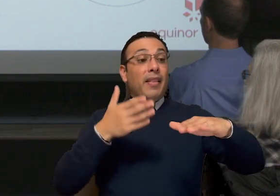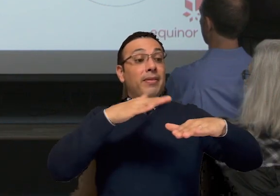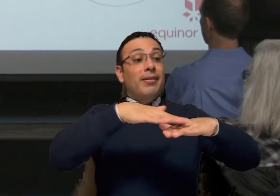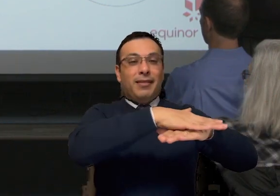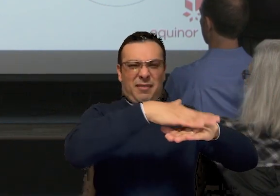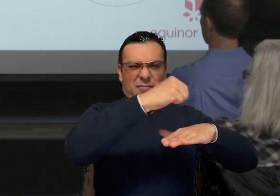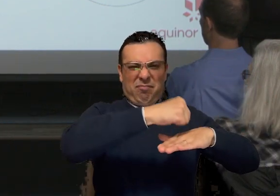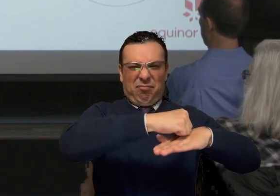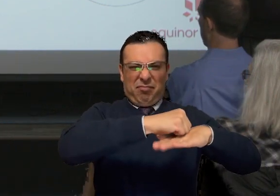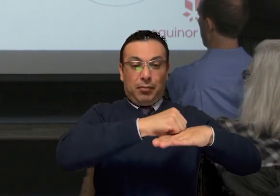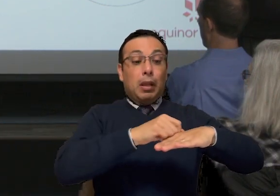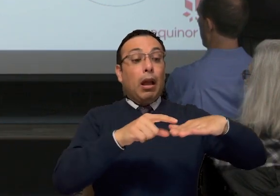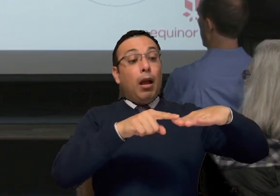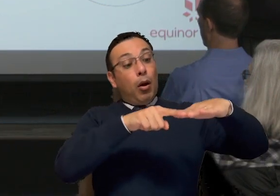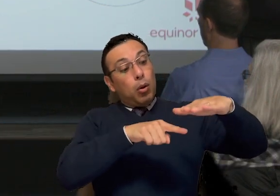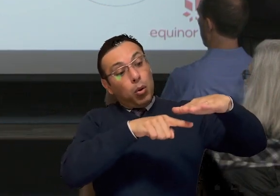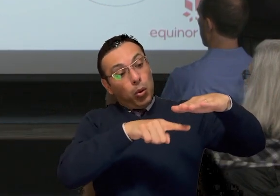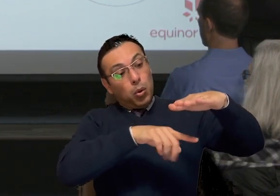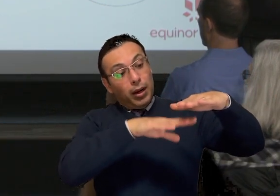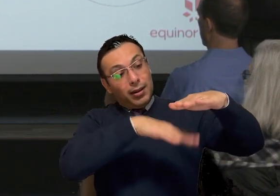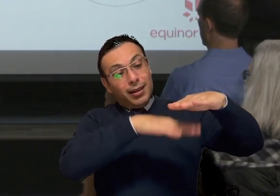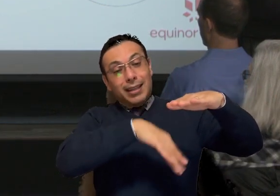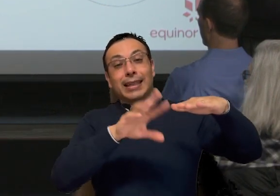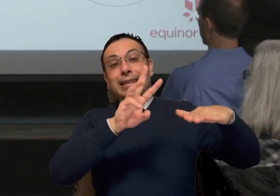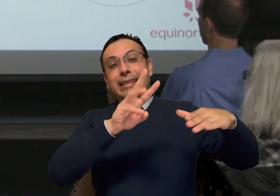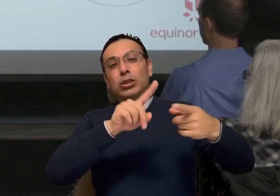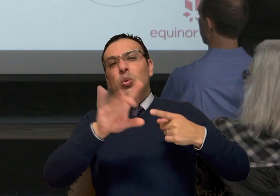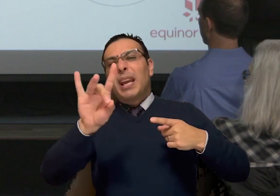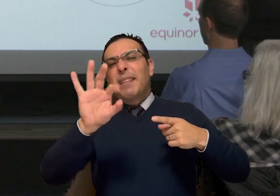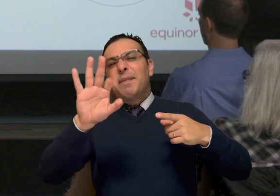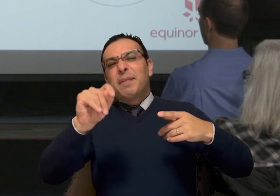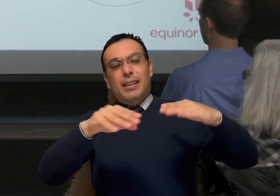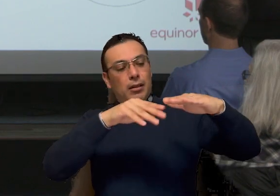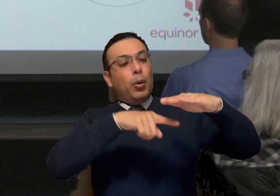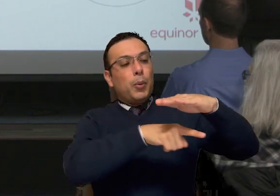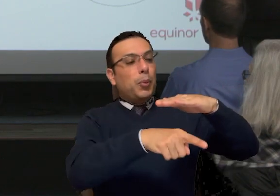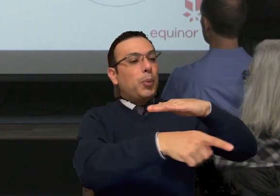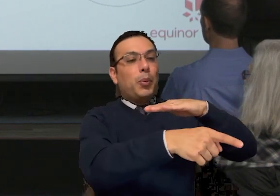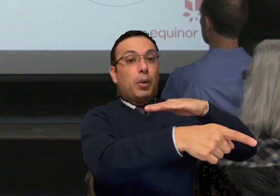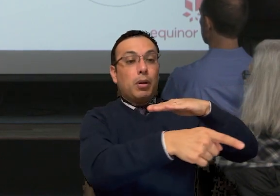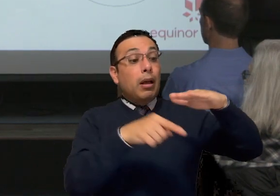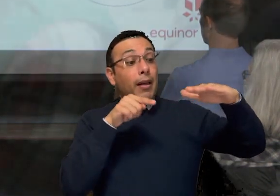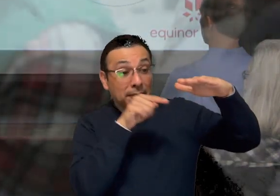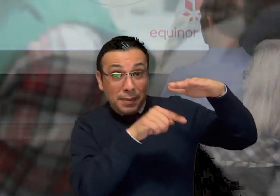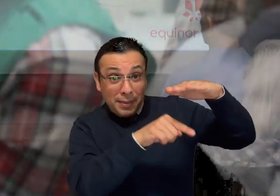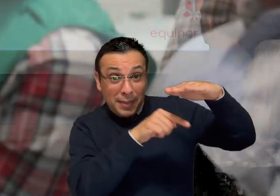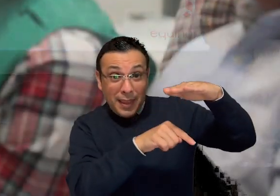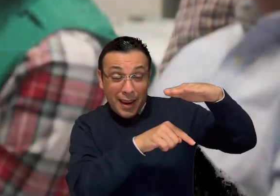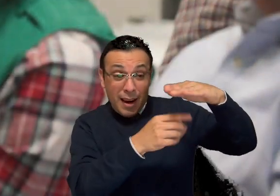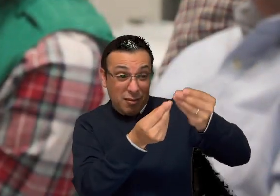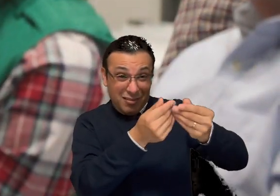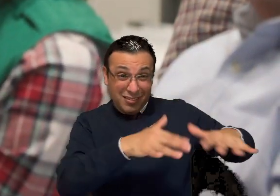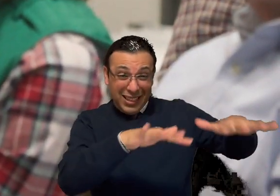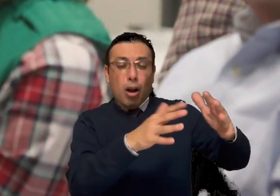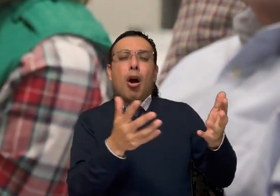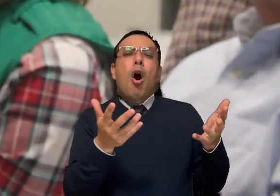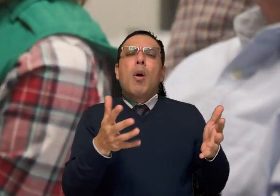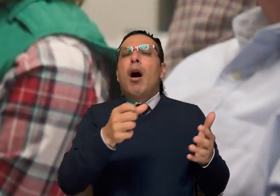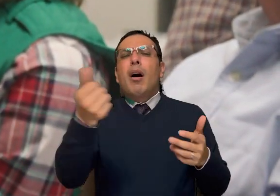about 6 to 8 feet below the ground, and that is where there are other existing utility lines.